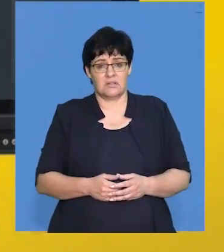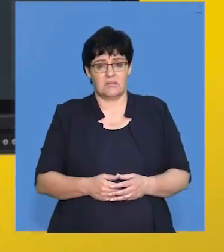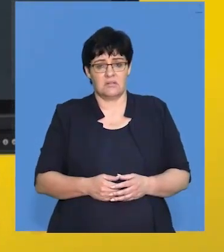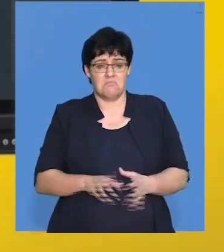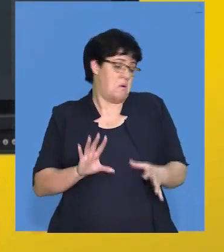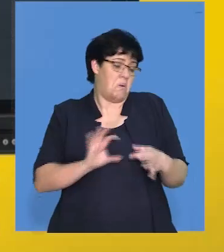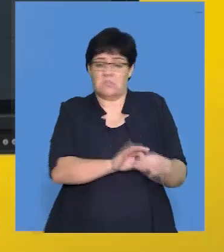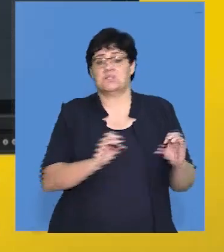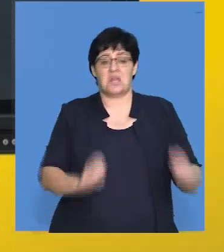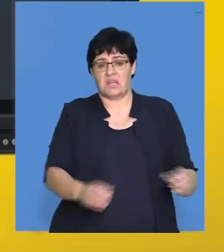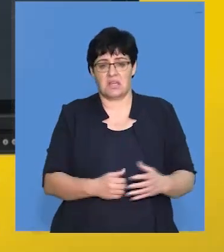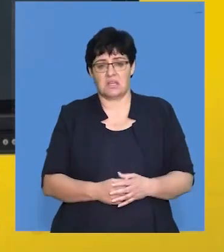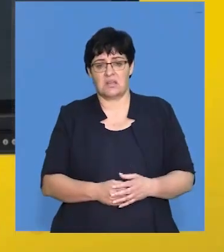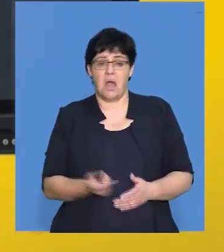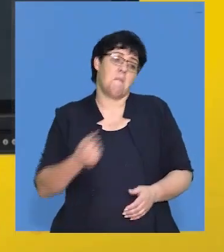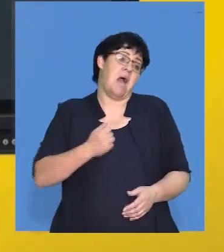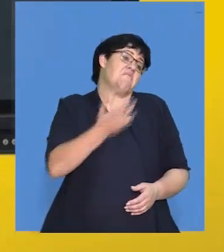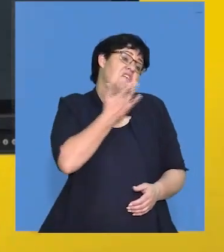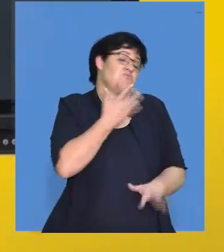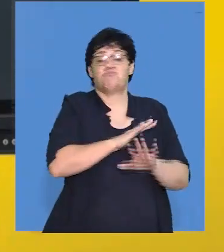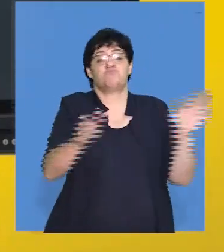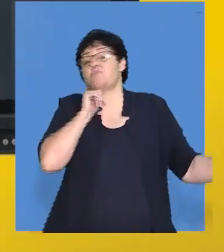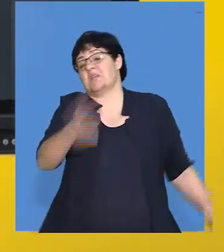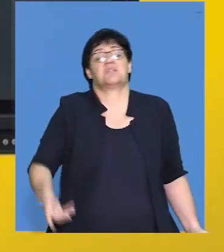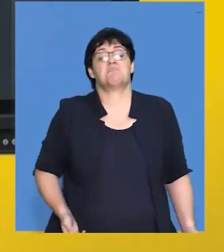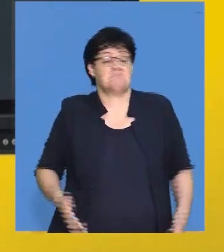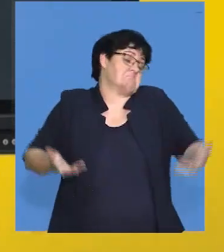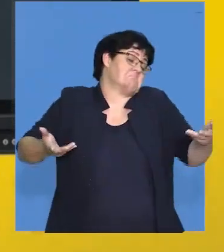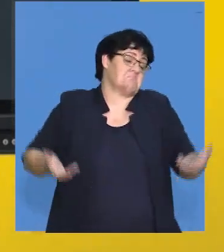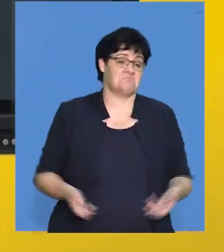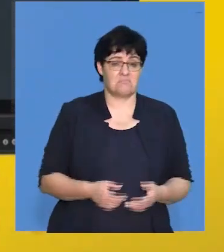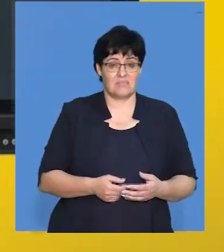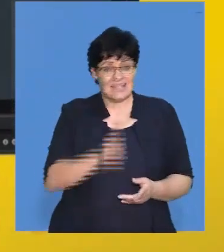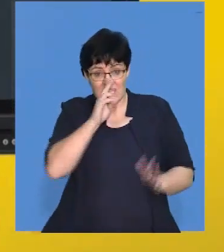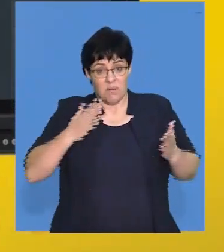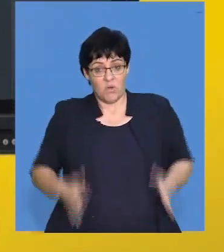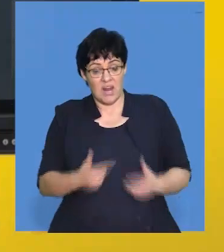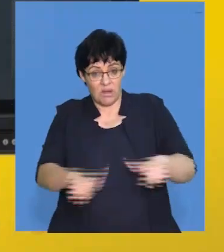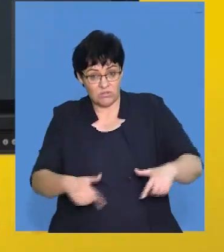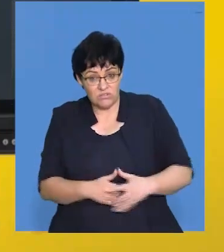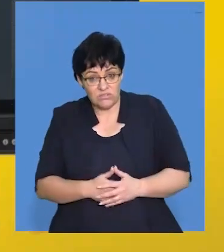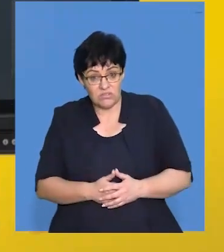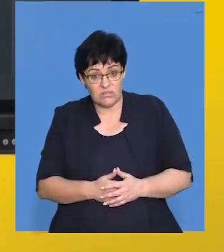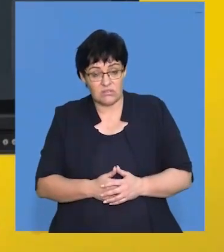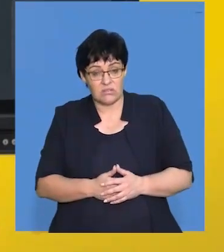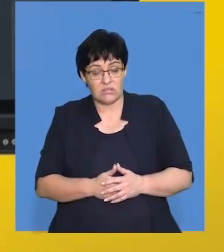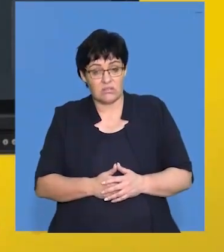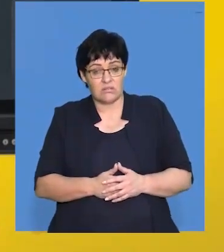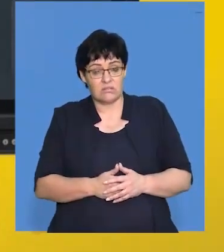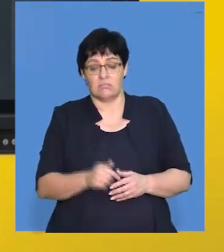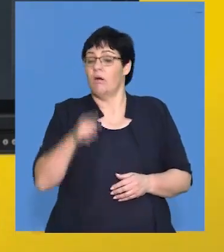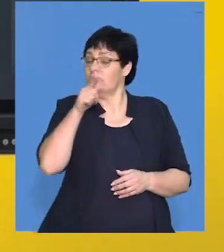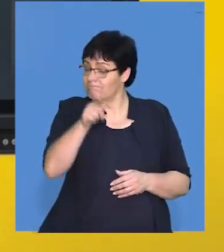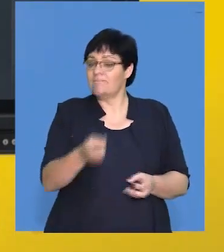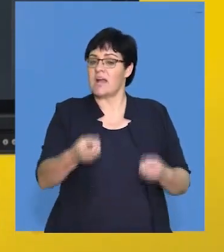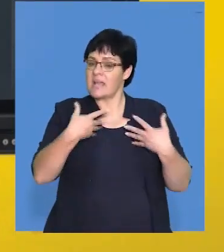He's not committed, whether I'm his favorite teacher or not. Do you see that body language? Now, you are going